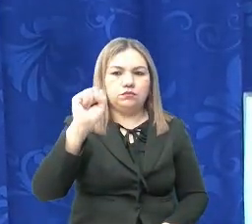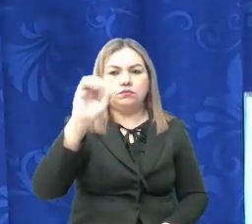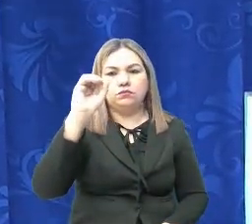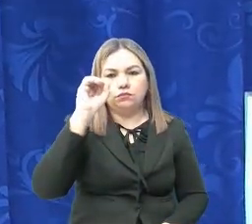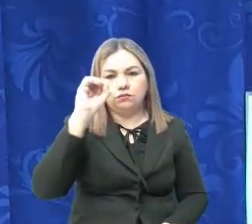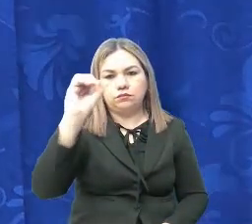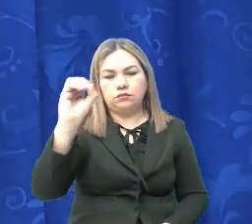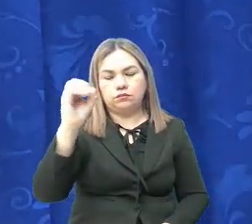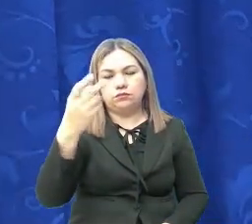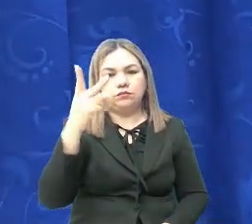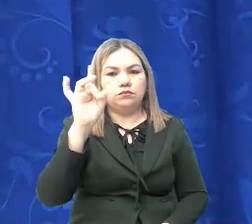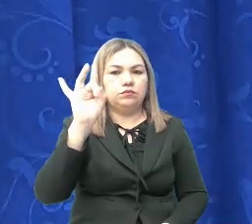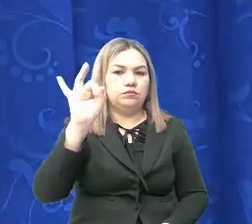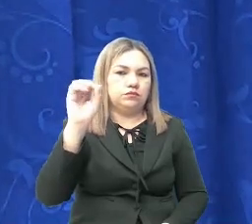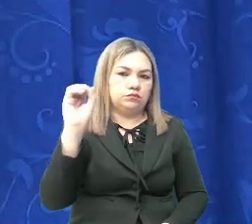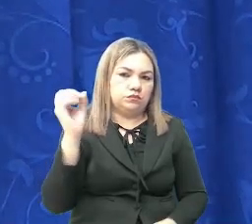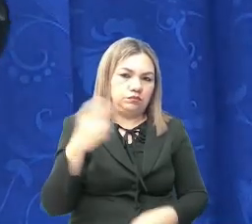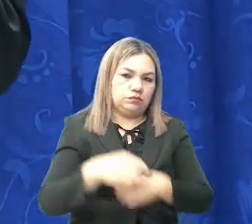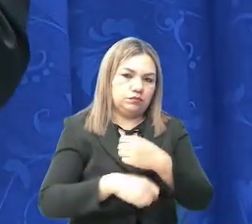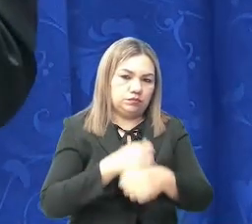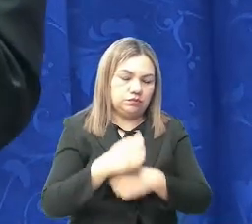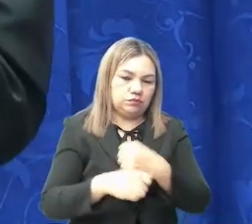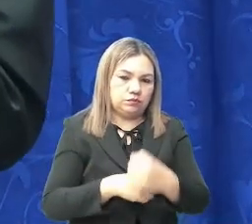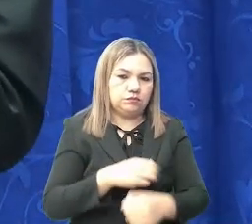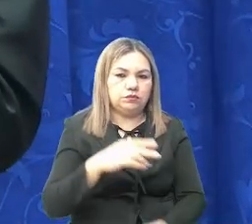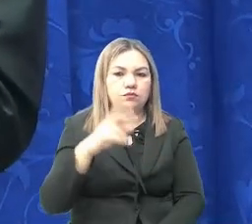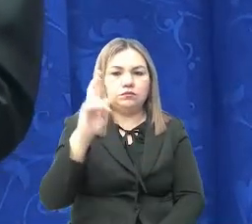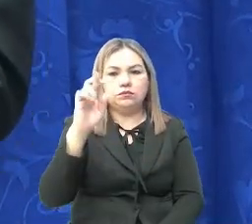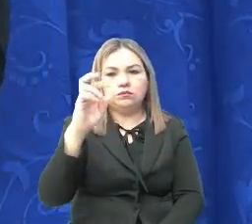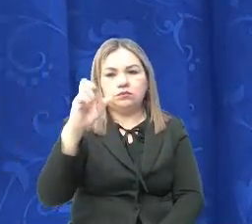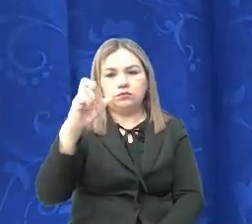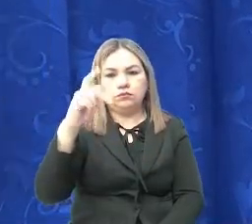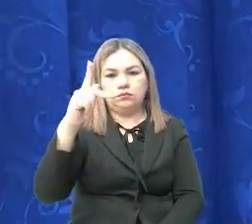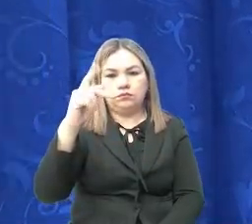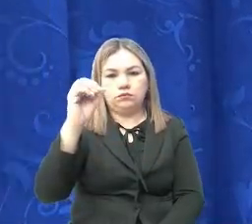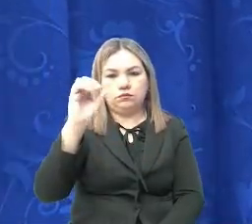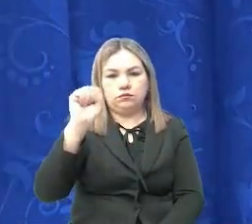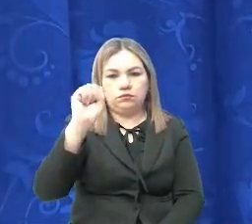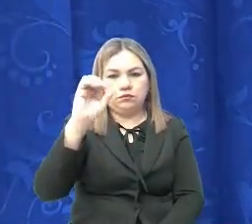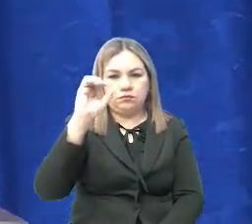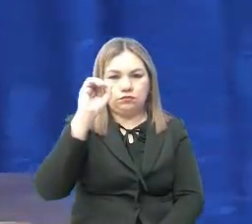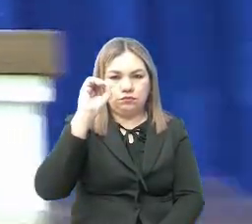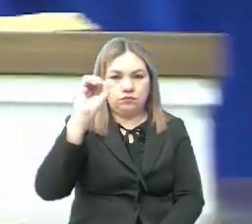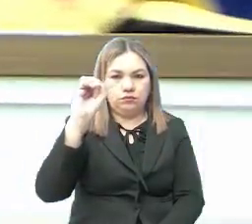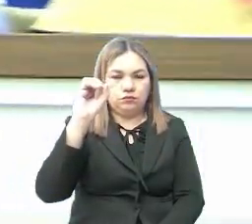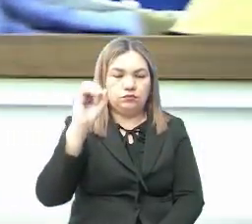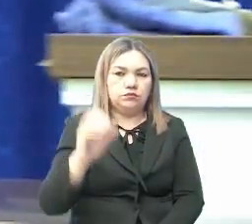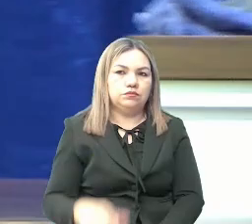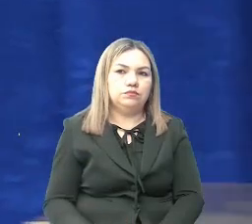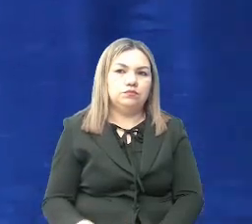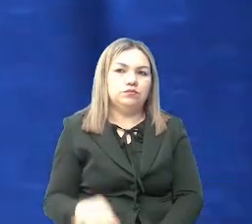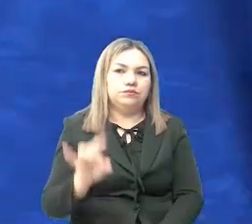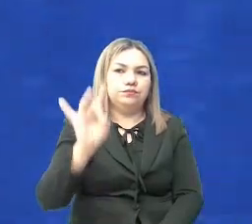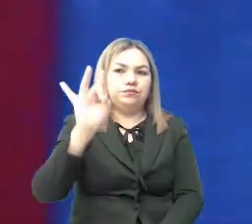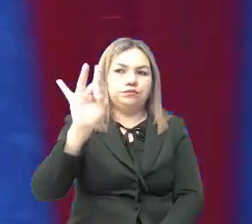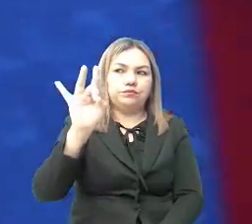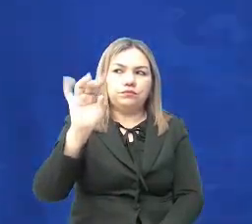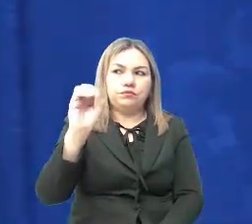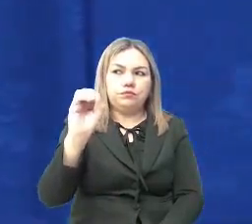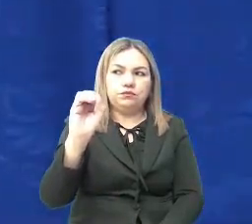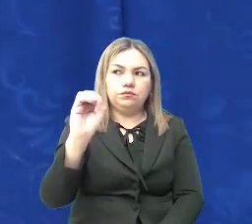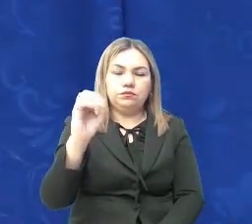amen? What does it say? It's that 80 years. They rested. Say, 80